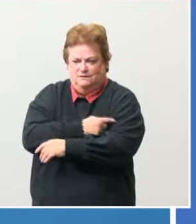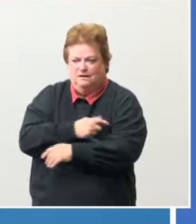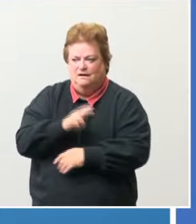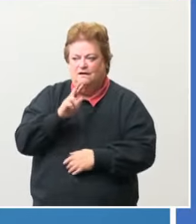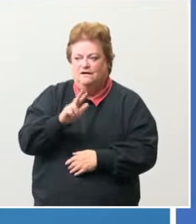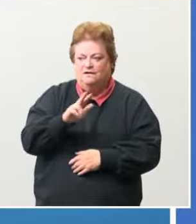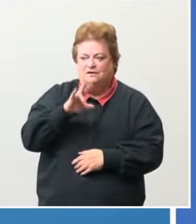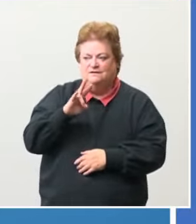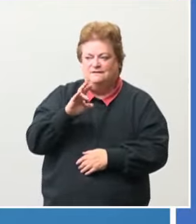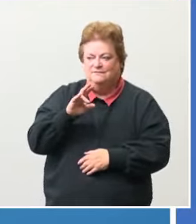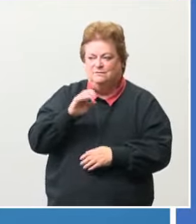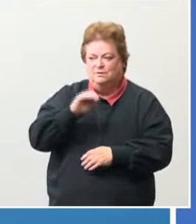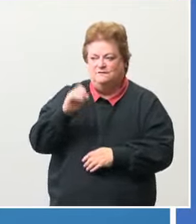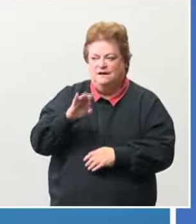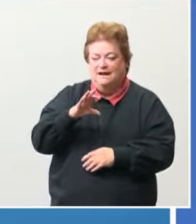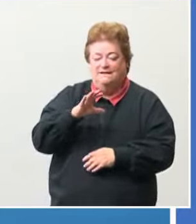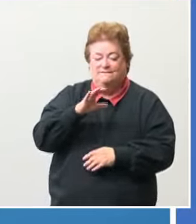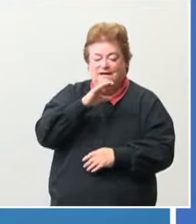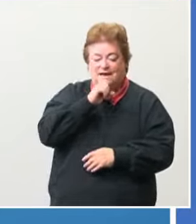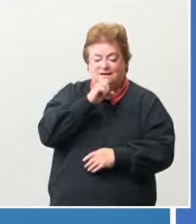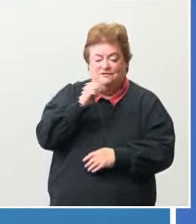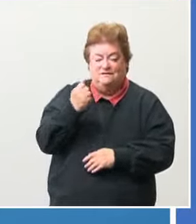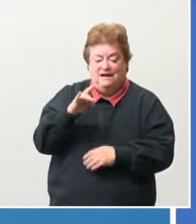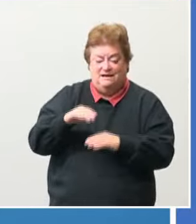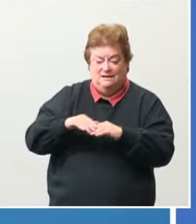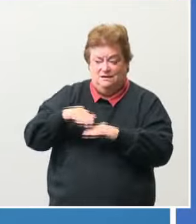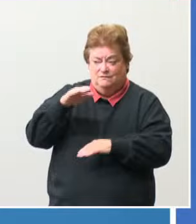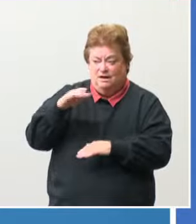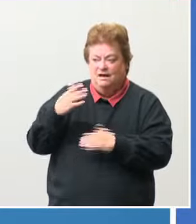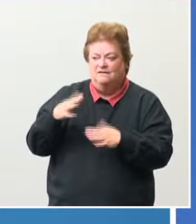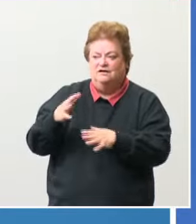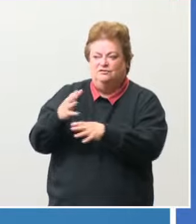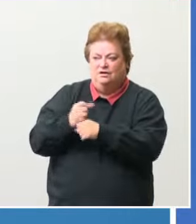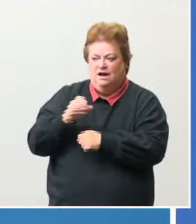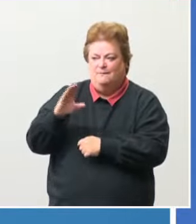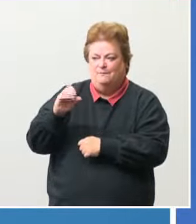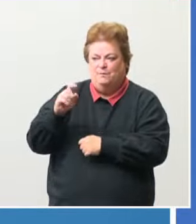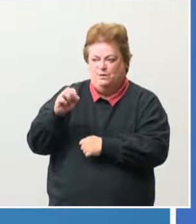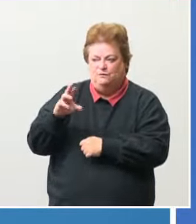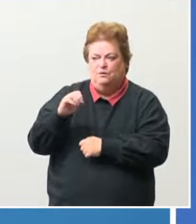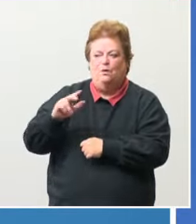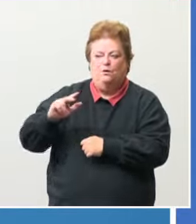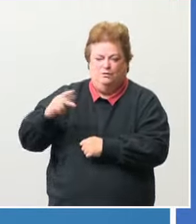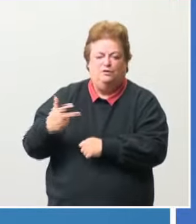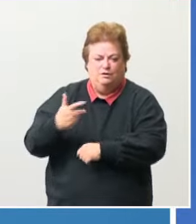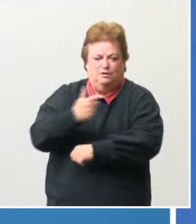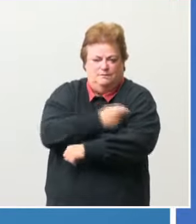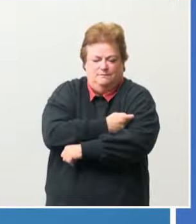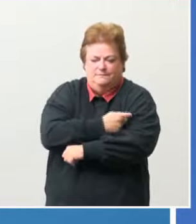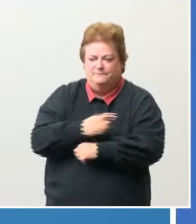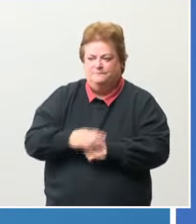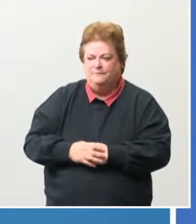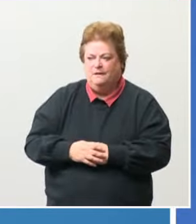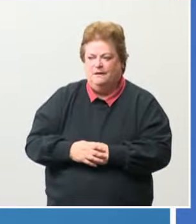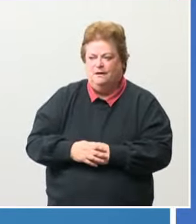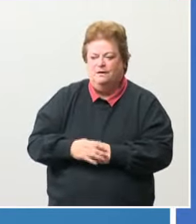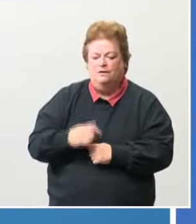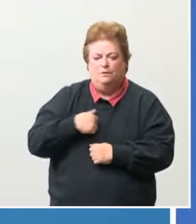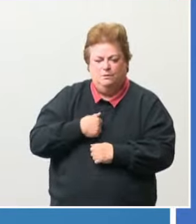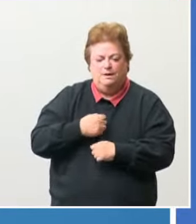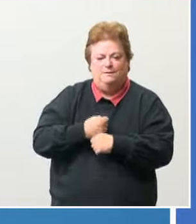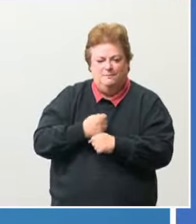37% of people age 18 and over have received a booster dose or a third dose. We are making